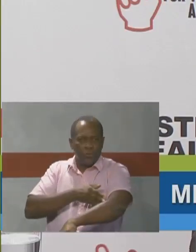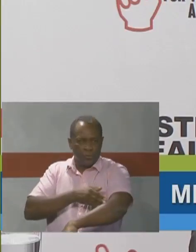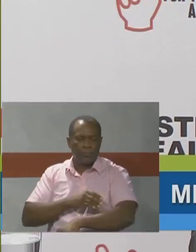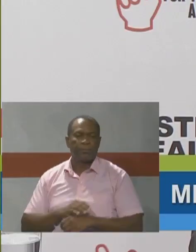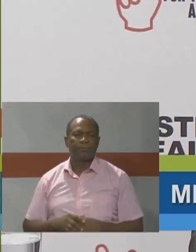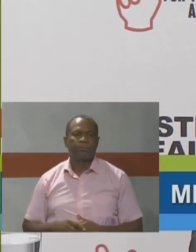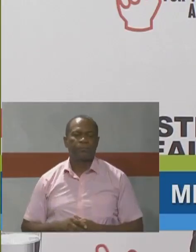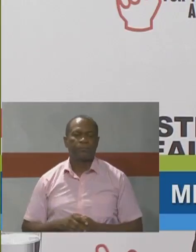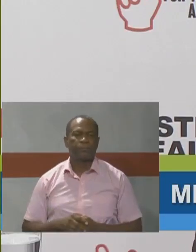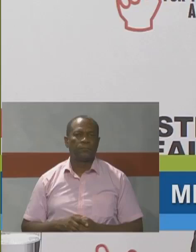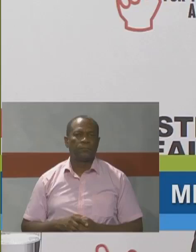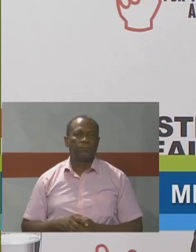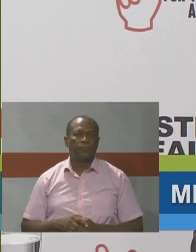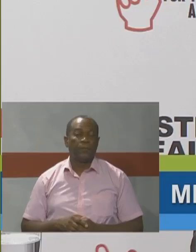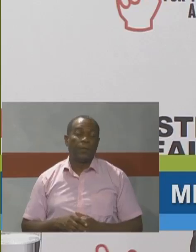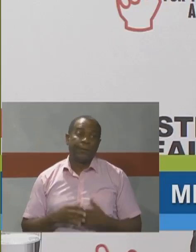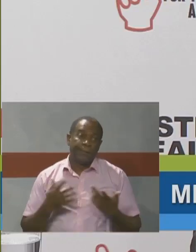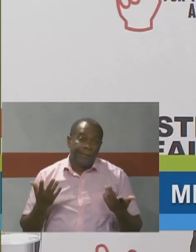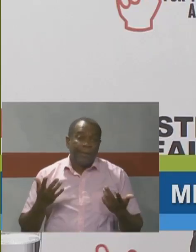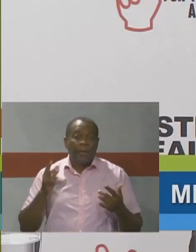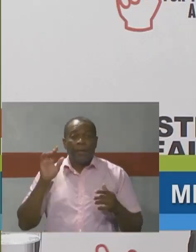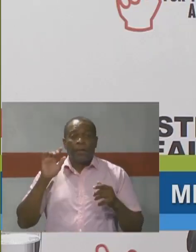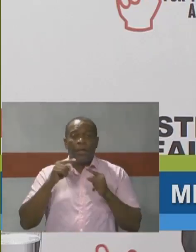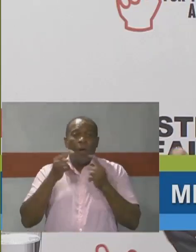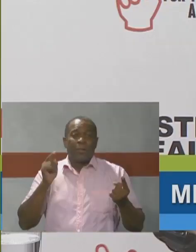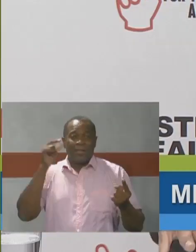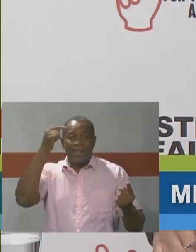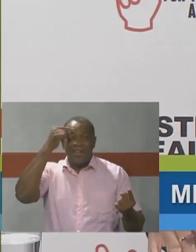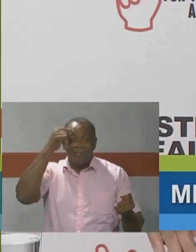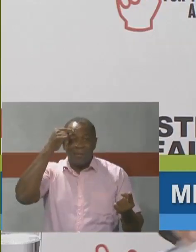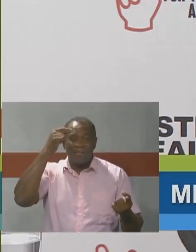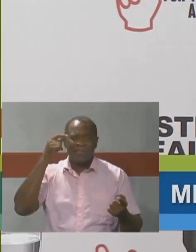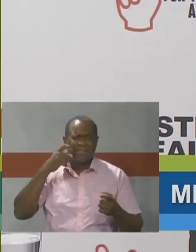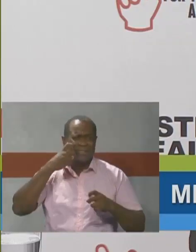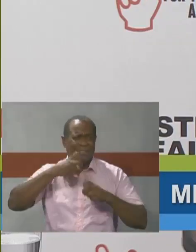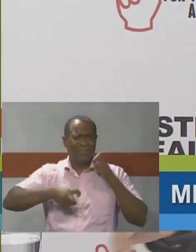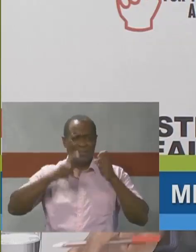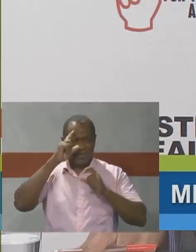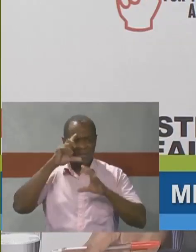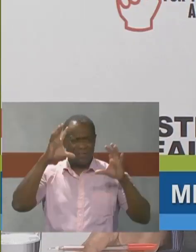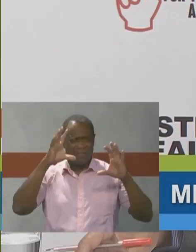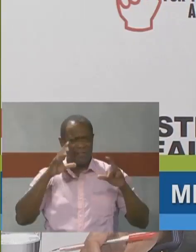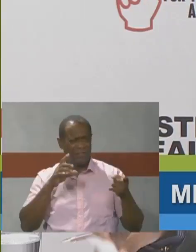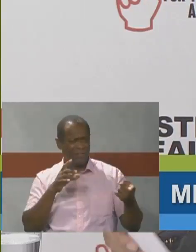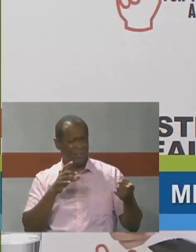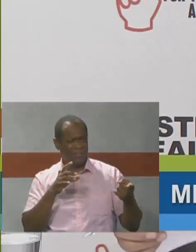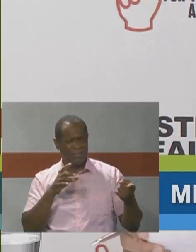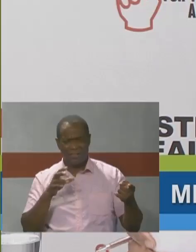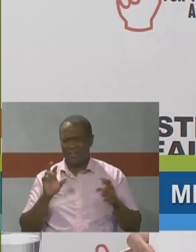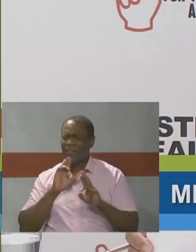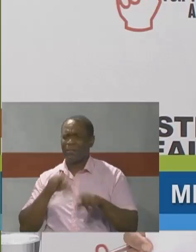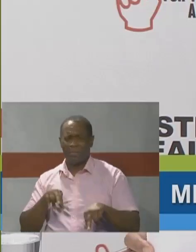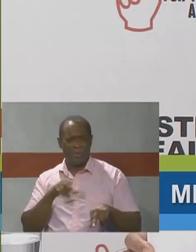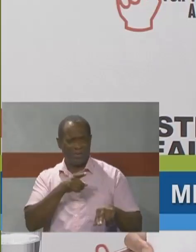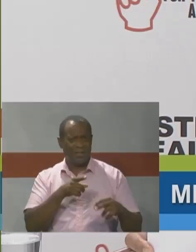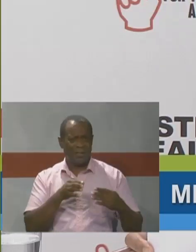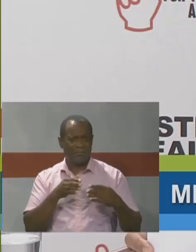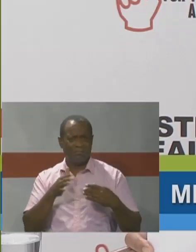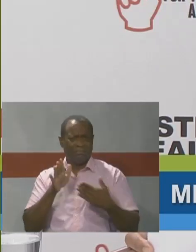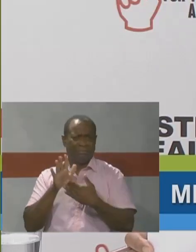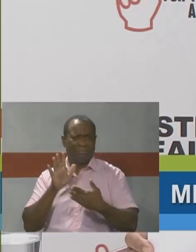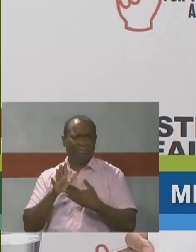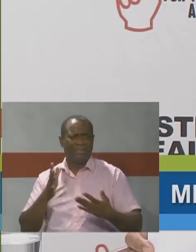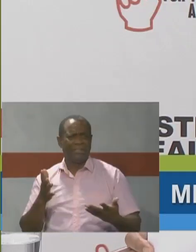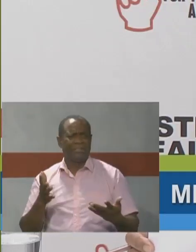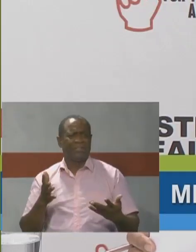the opposition's opposition to the report because you see, Clint, the opposition made two very